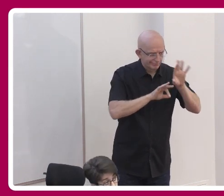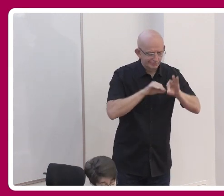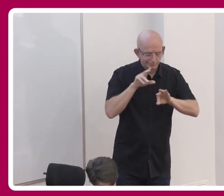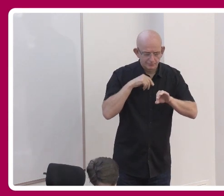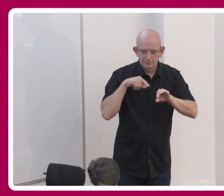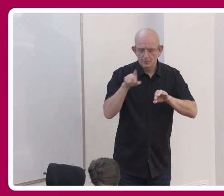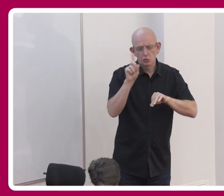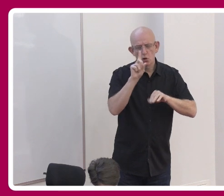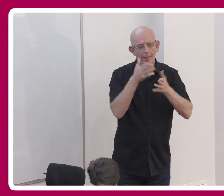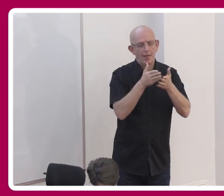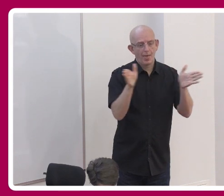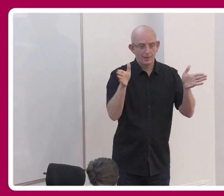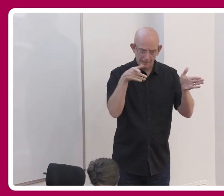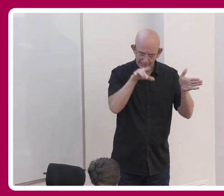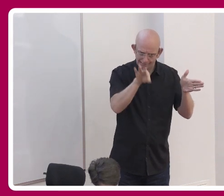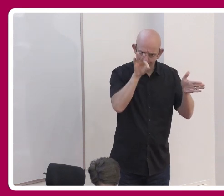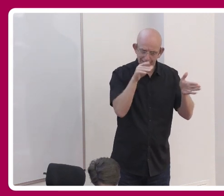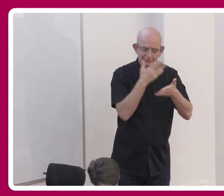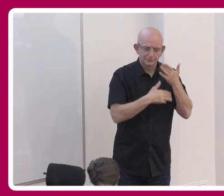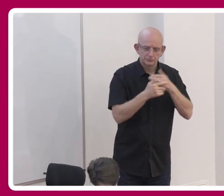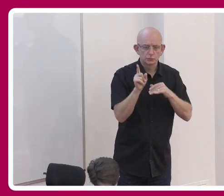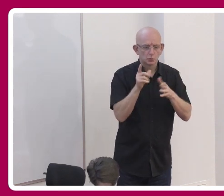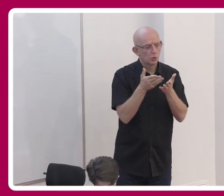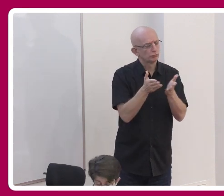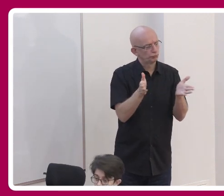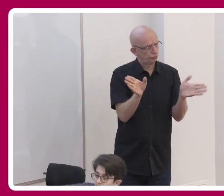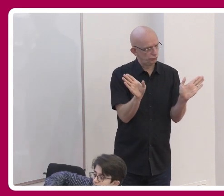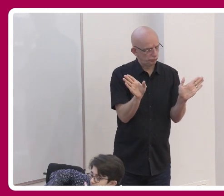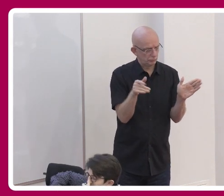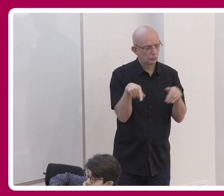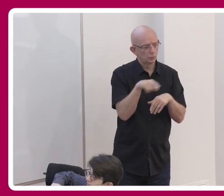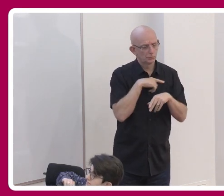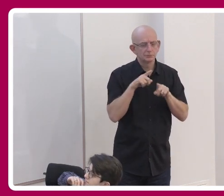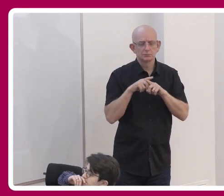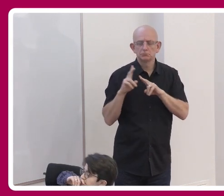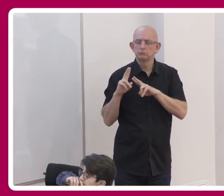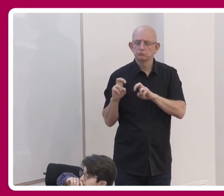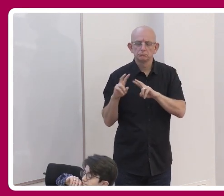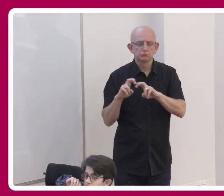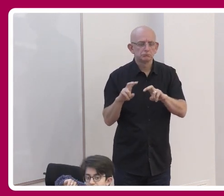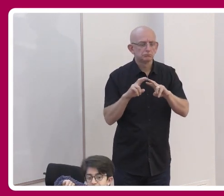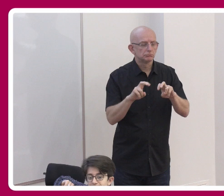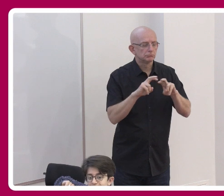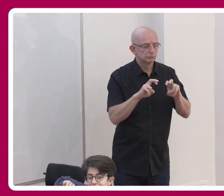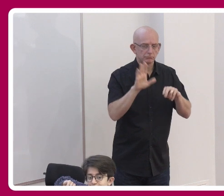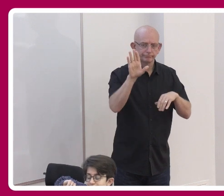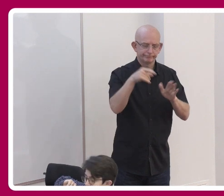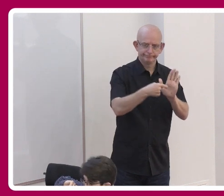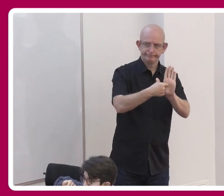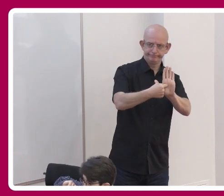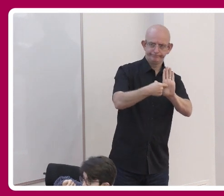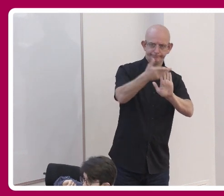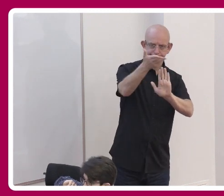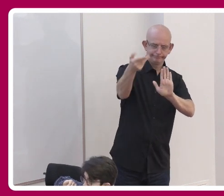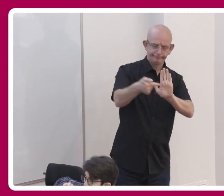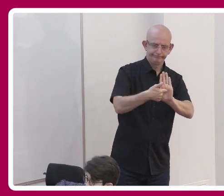to change. By investigate, we mean looking into the human rights, uncovering the facts, right? Either being